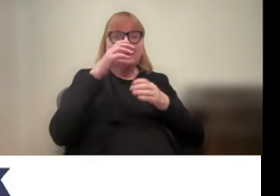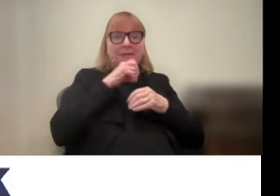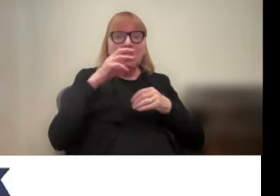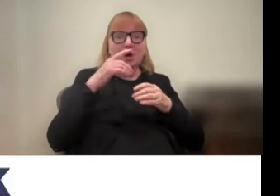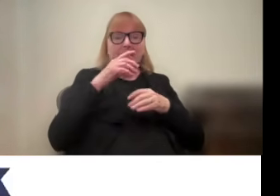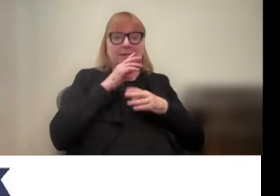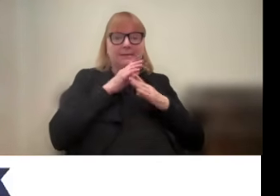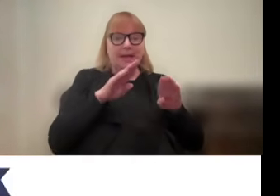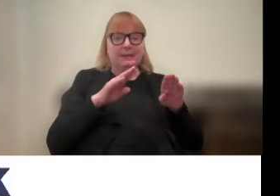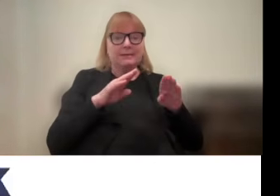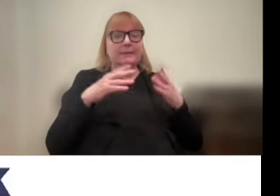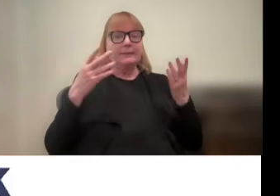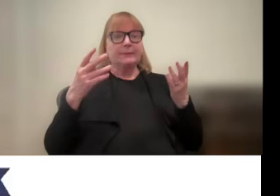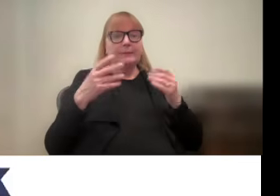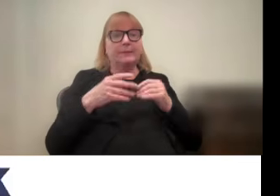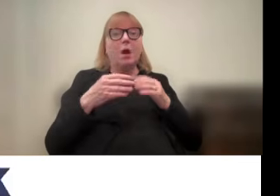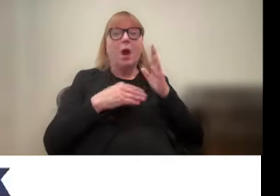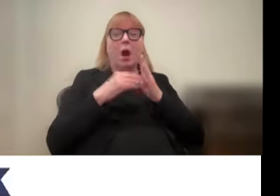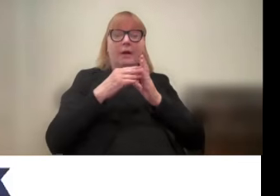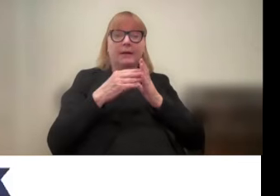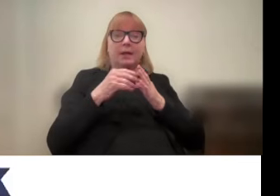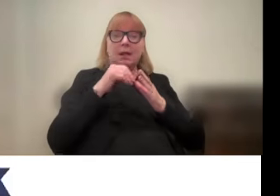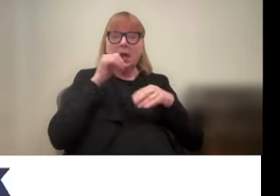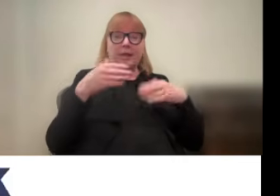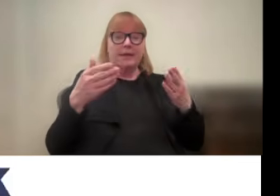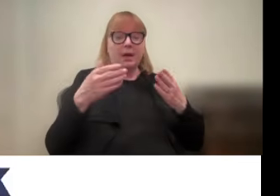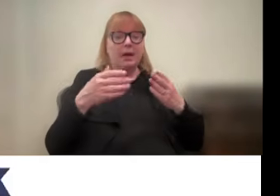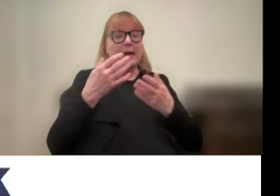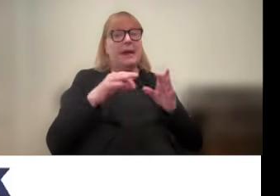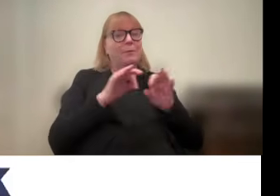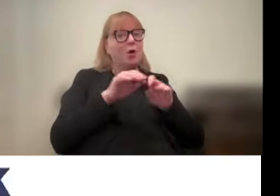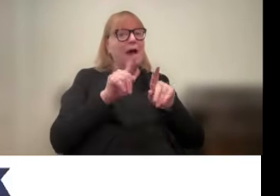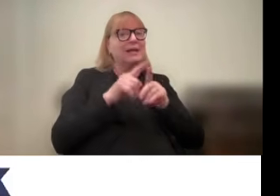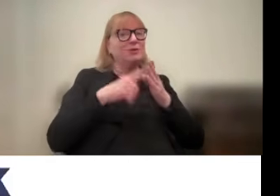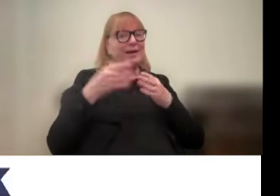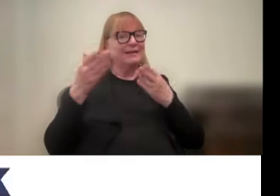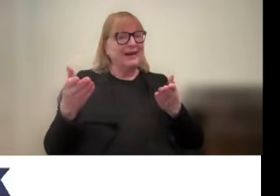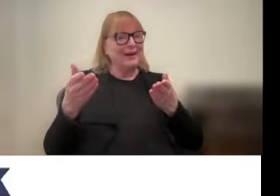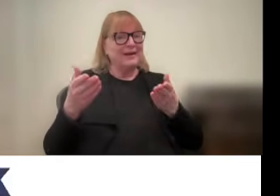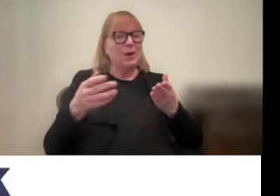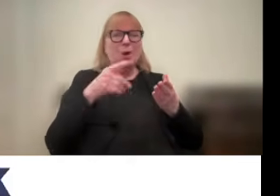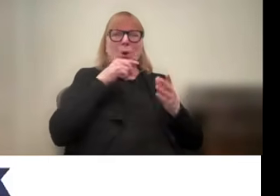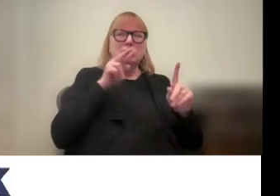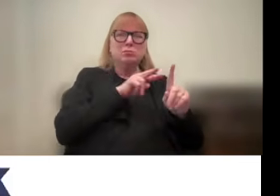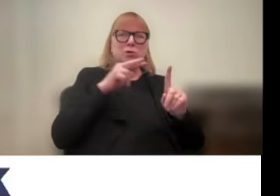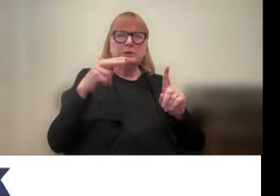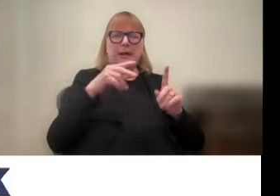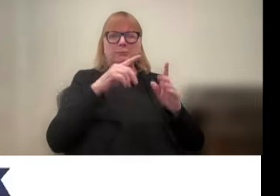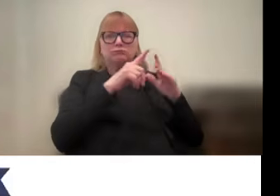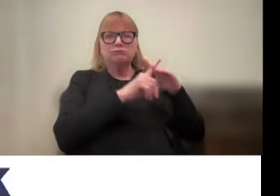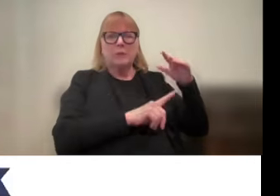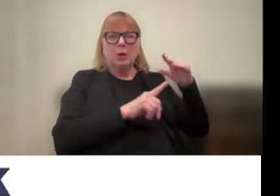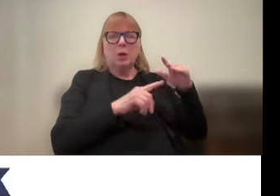silenced. So often what's not there is just important as what is. So whose perspectives are absent,